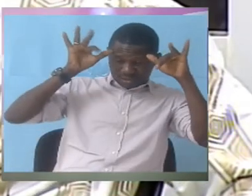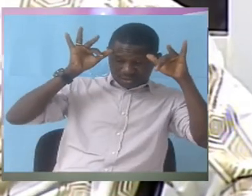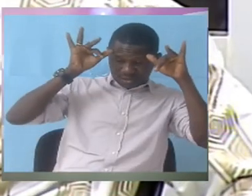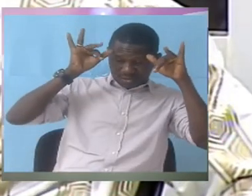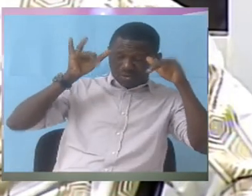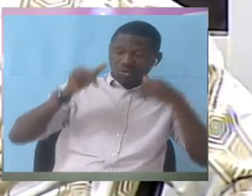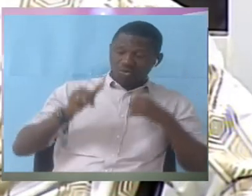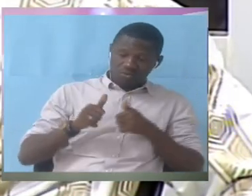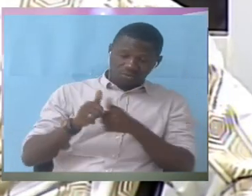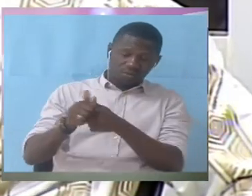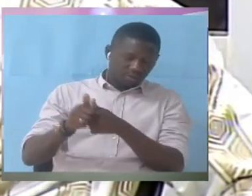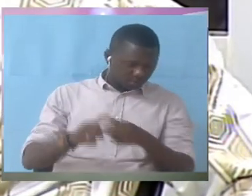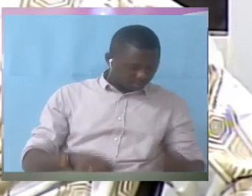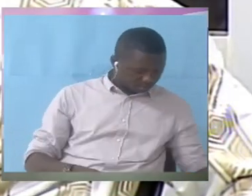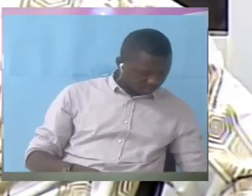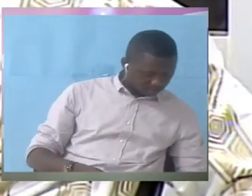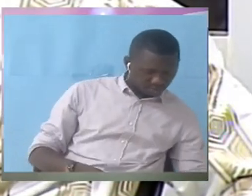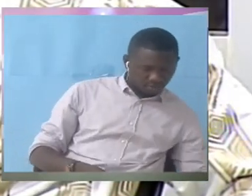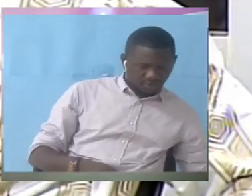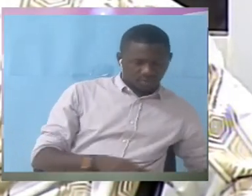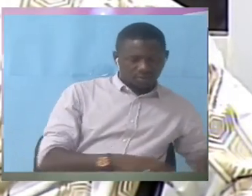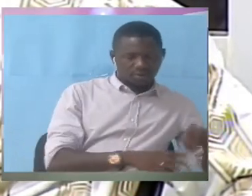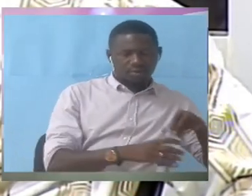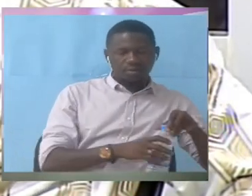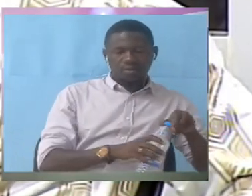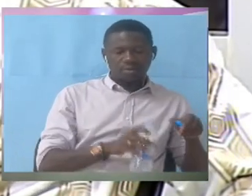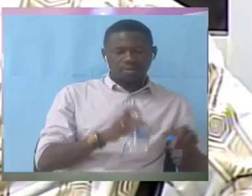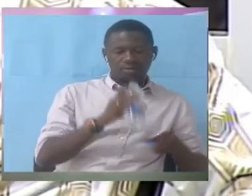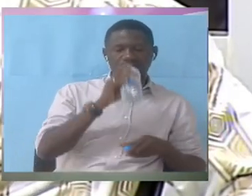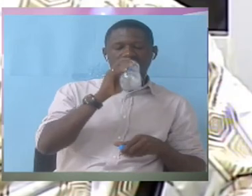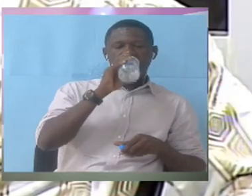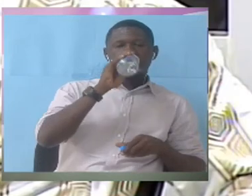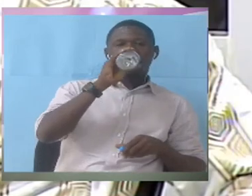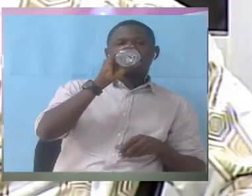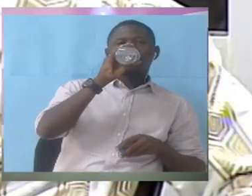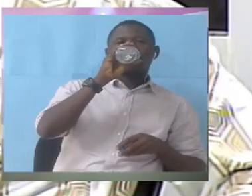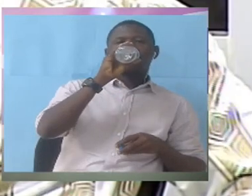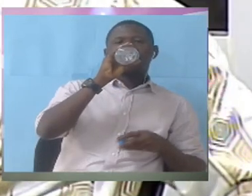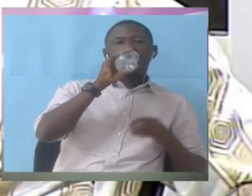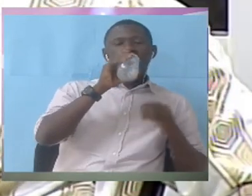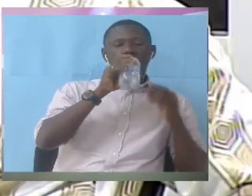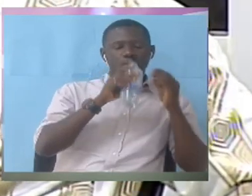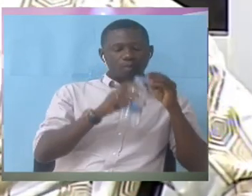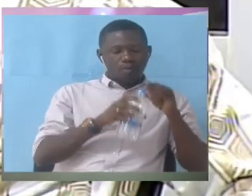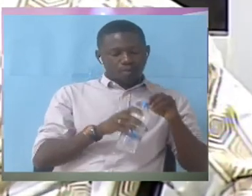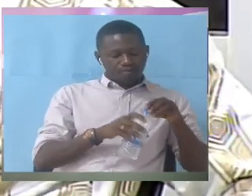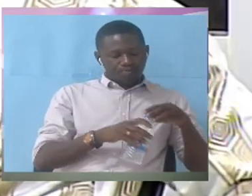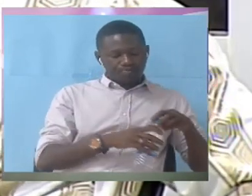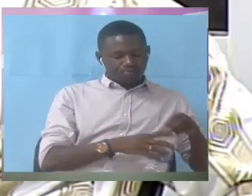ki dafa am ñiko amé lana xéggu gannaaw lolu he called he